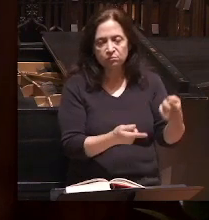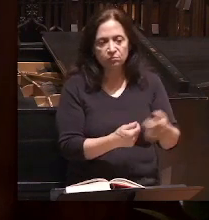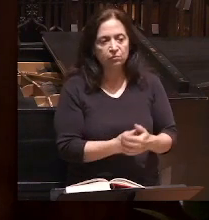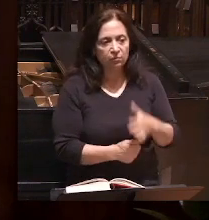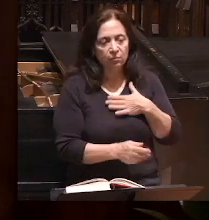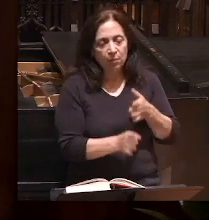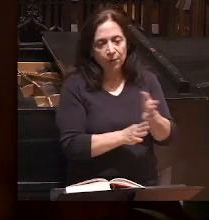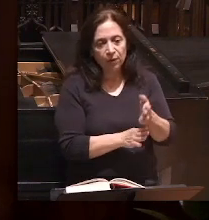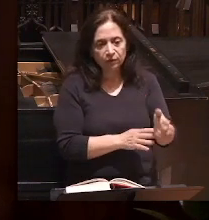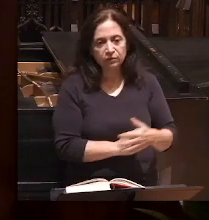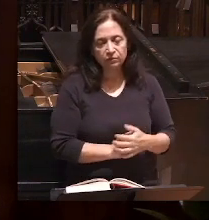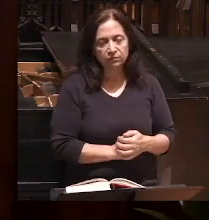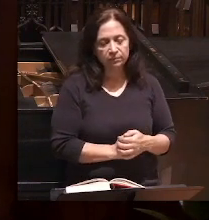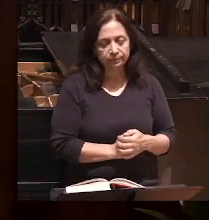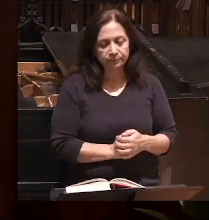ministerial career.